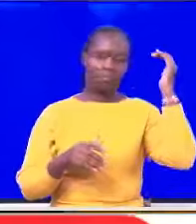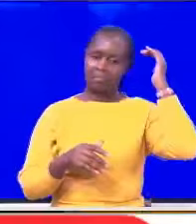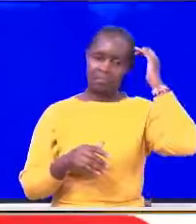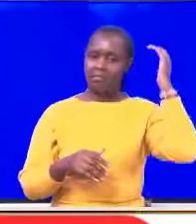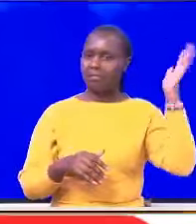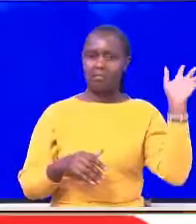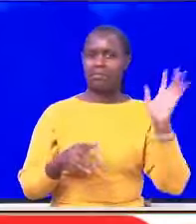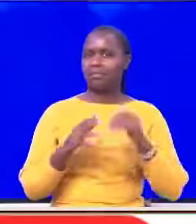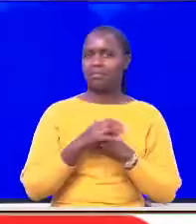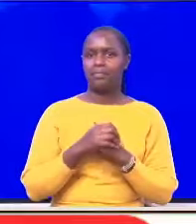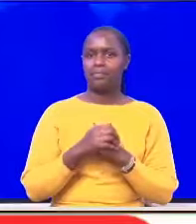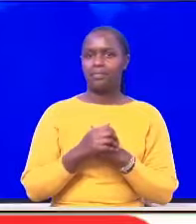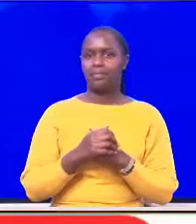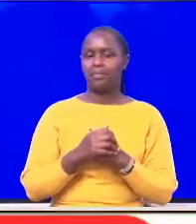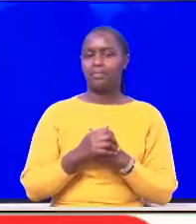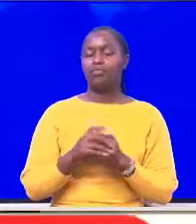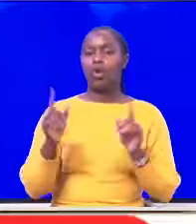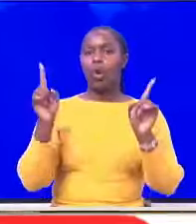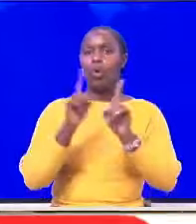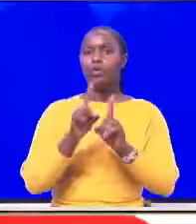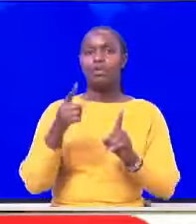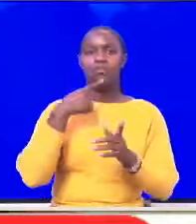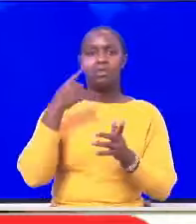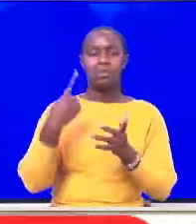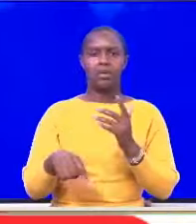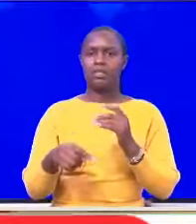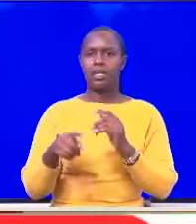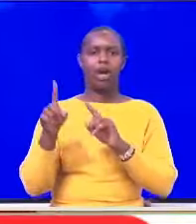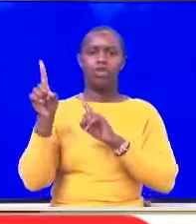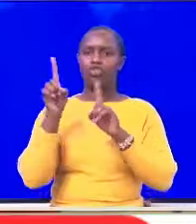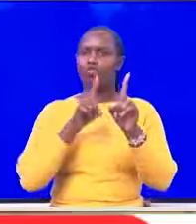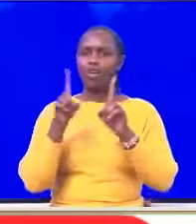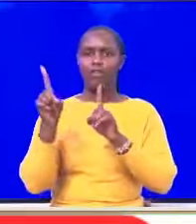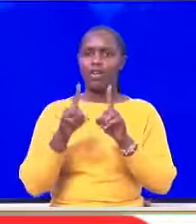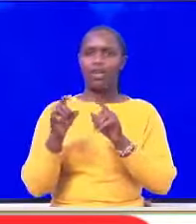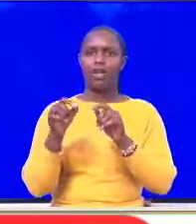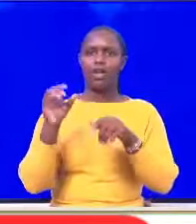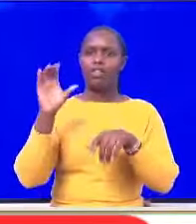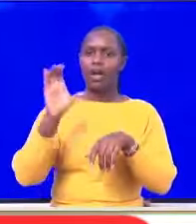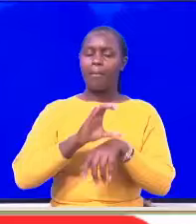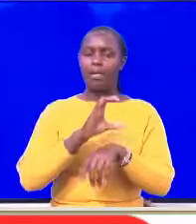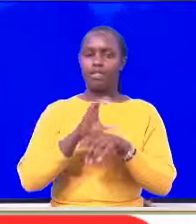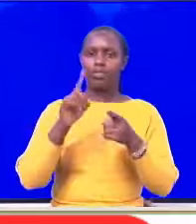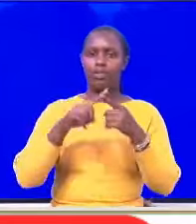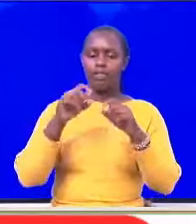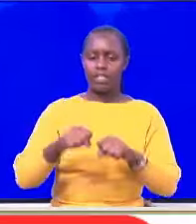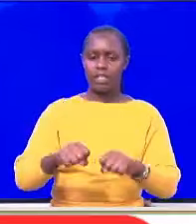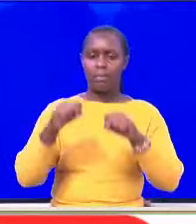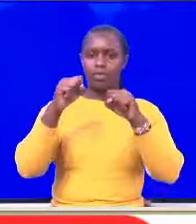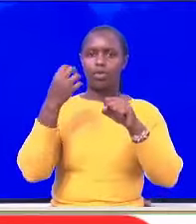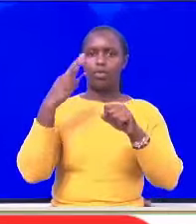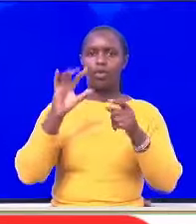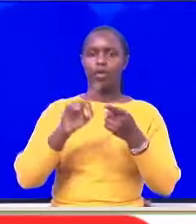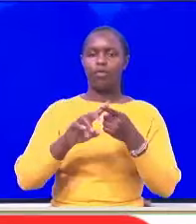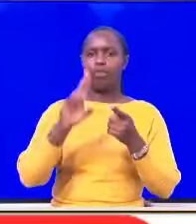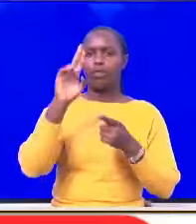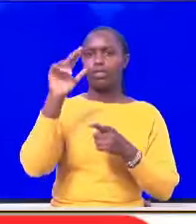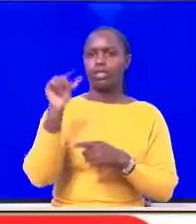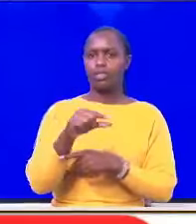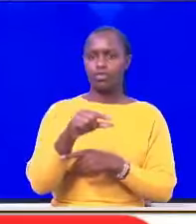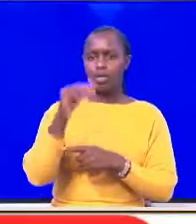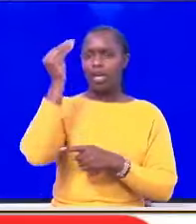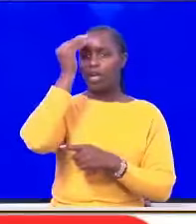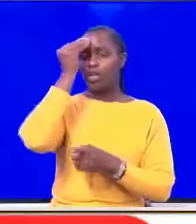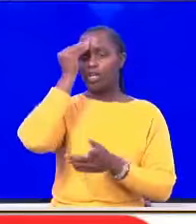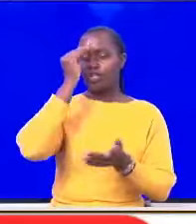I don't know. The witness further denied travelling in the capacity of the chairperson of the Uasin Gishu Overseas Education Fund